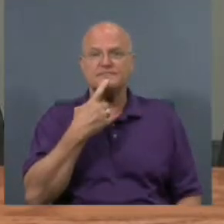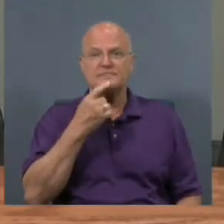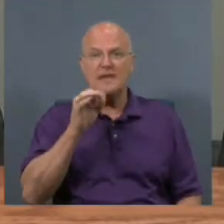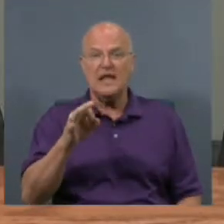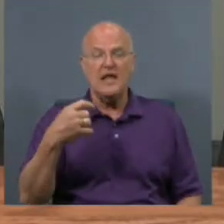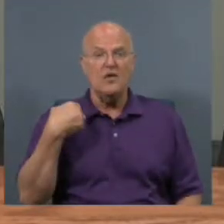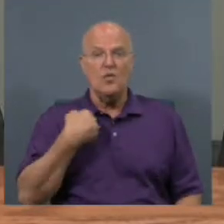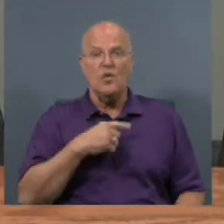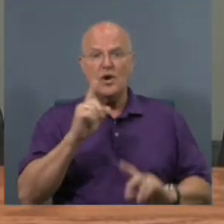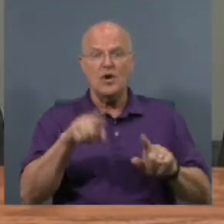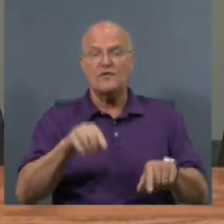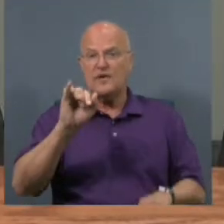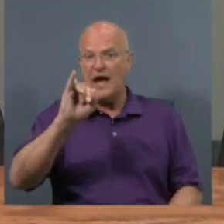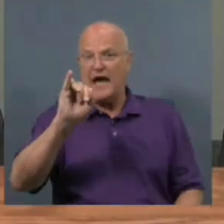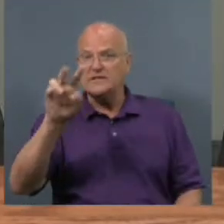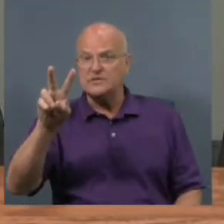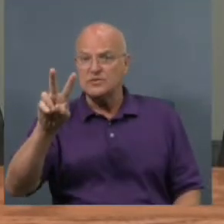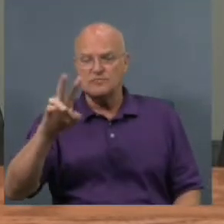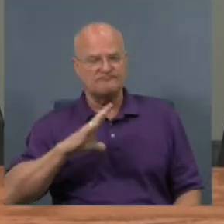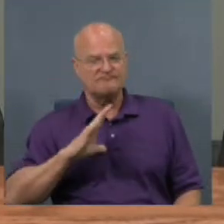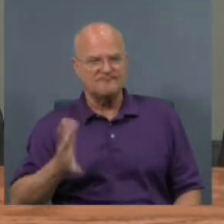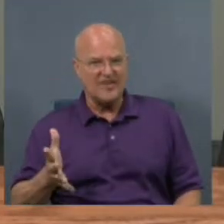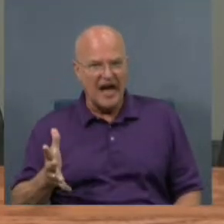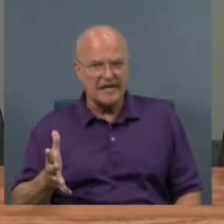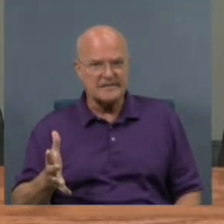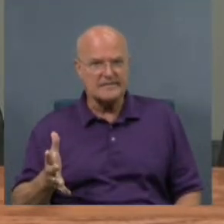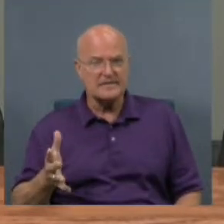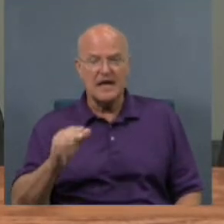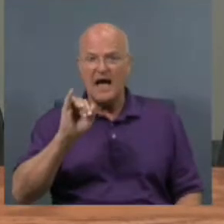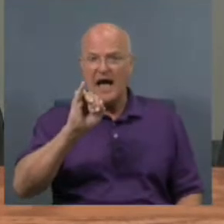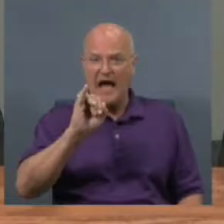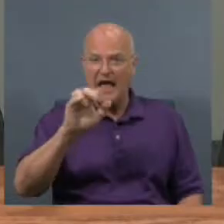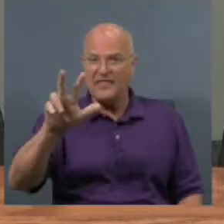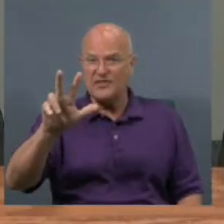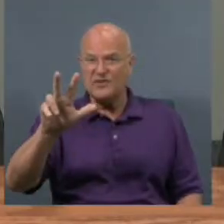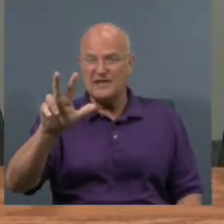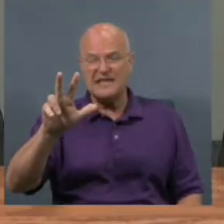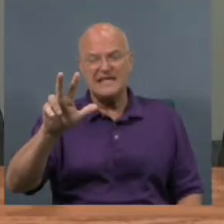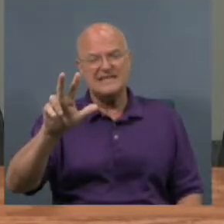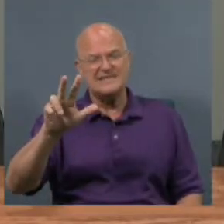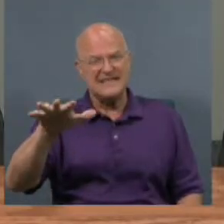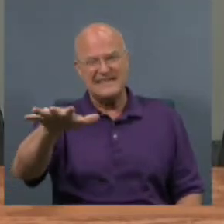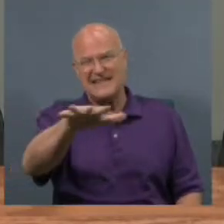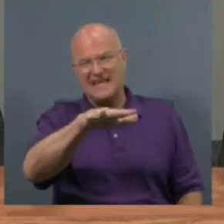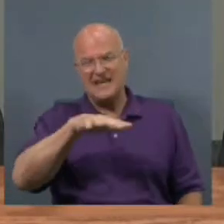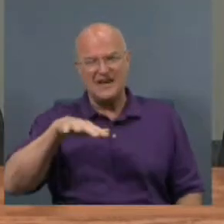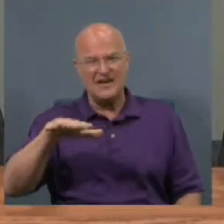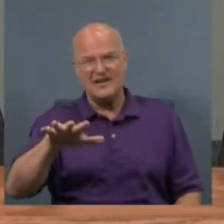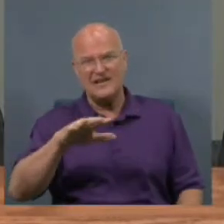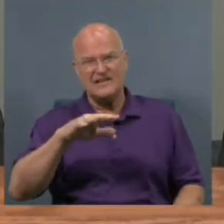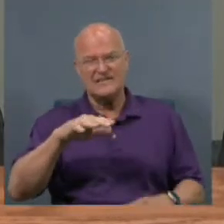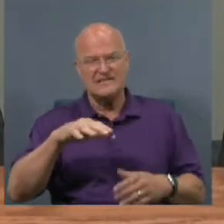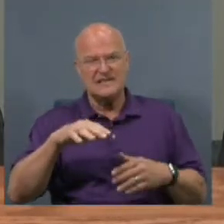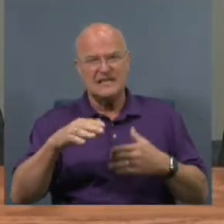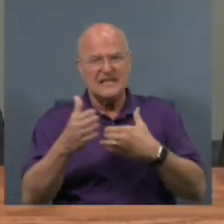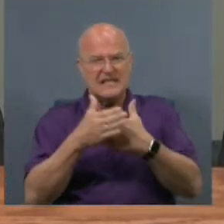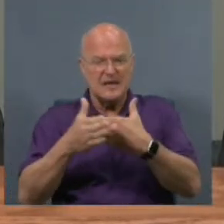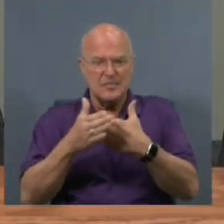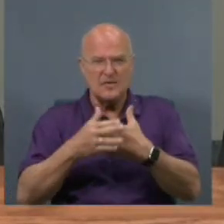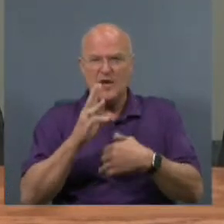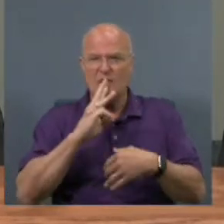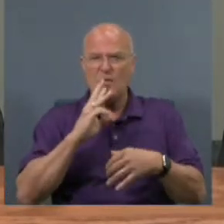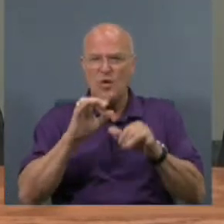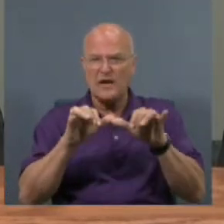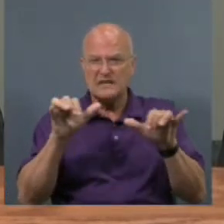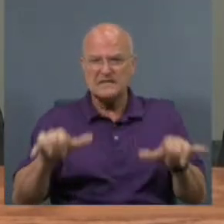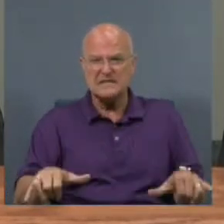If we're going for I-2, cool, that's fine. I-3, in the vicinity of this neighborhood and of the water